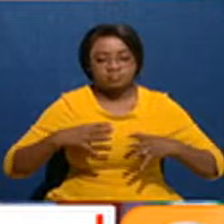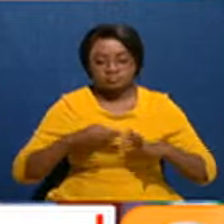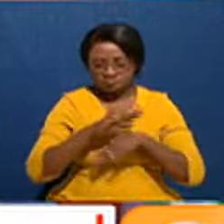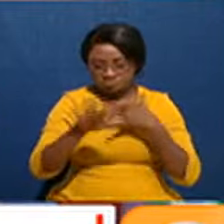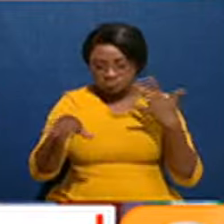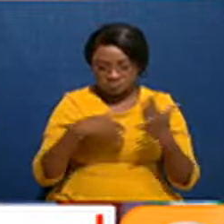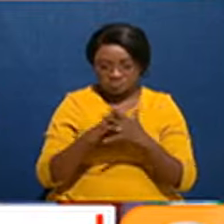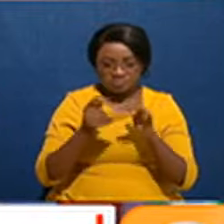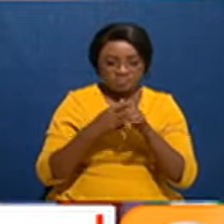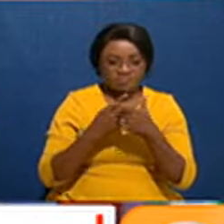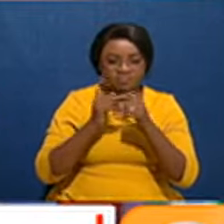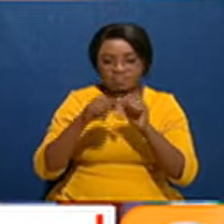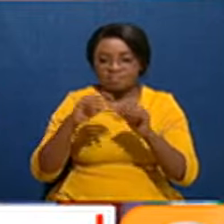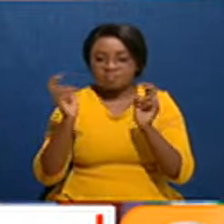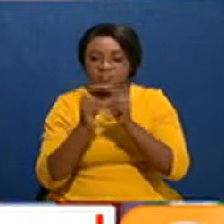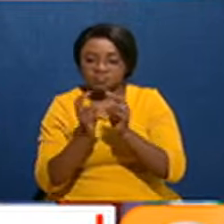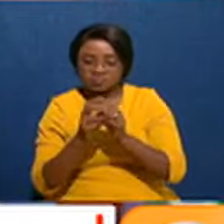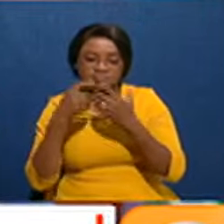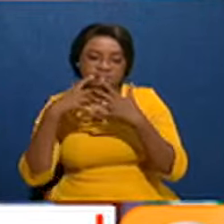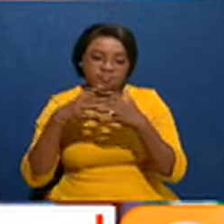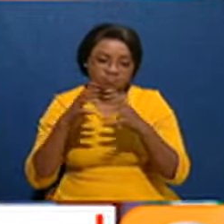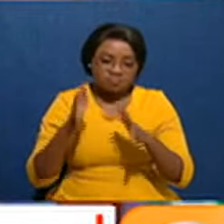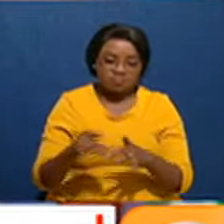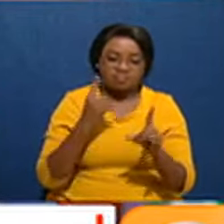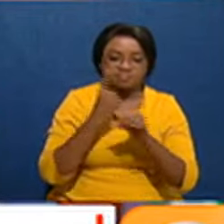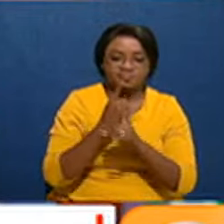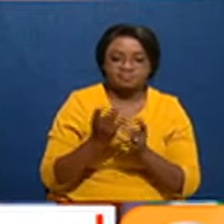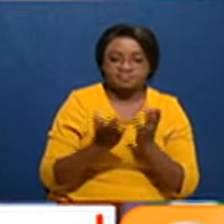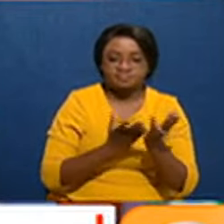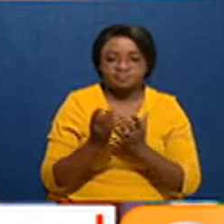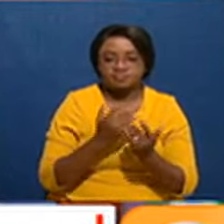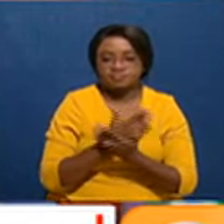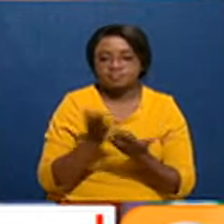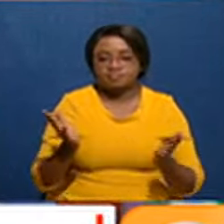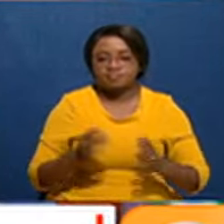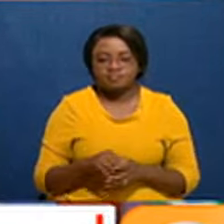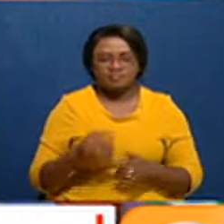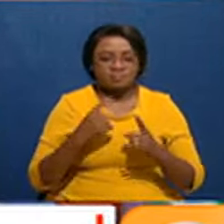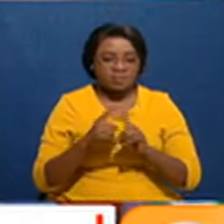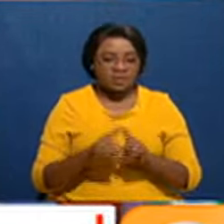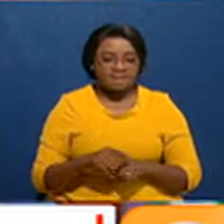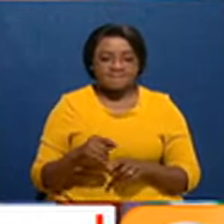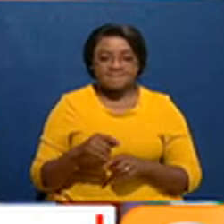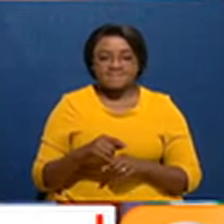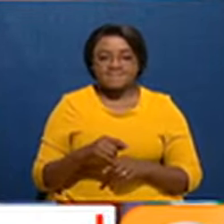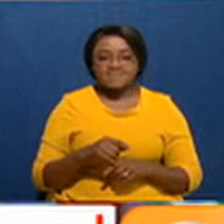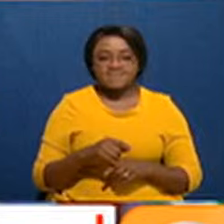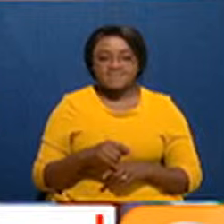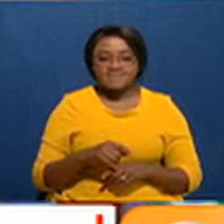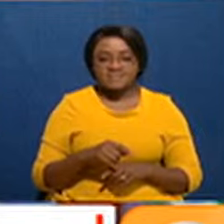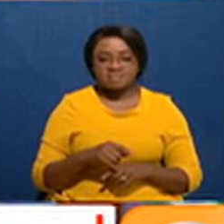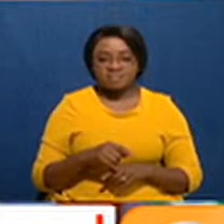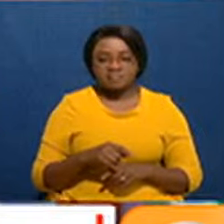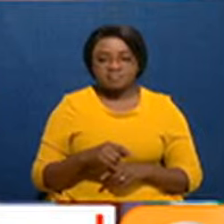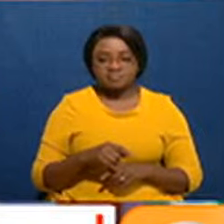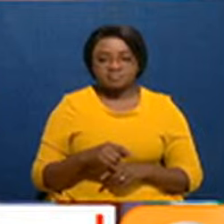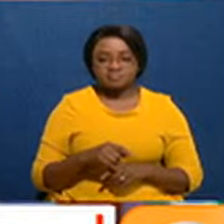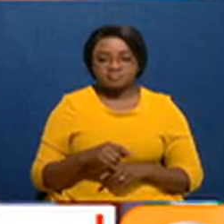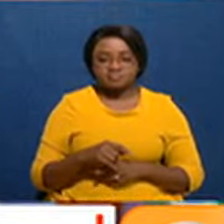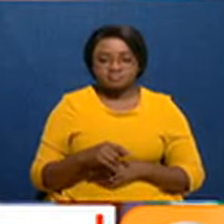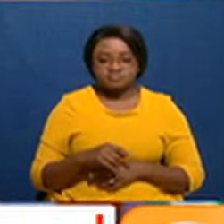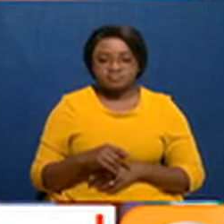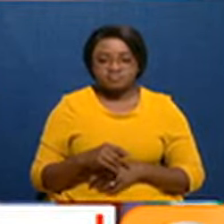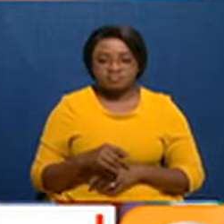that plumber, you should also be able to find an engineer somewhere. We should also looking at instances of establishing our own Muhandisi's